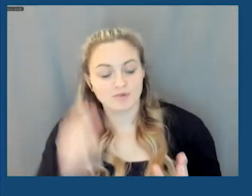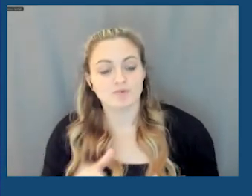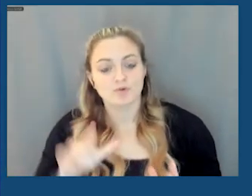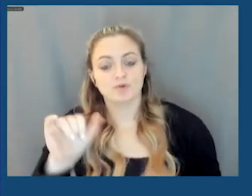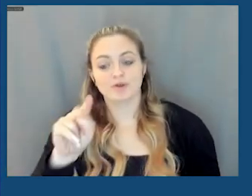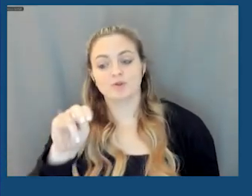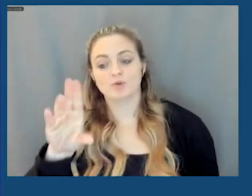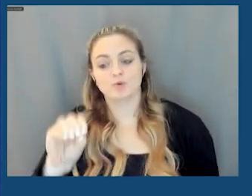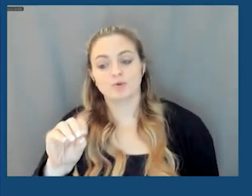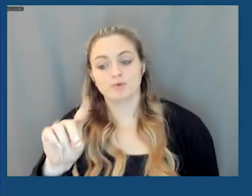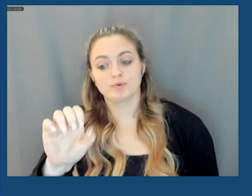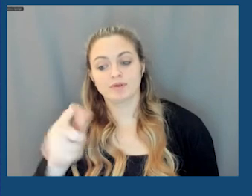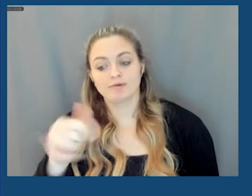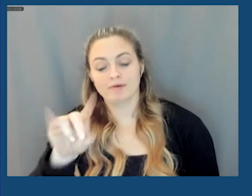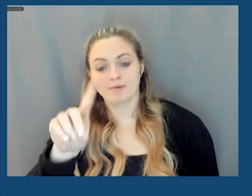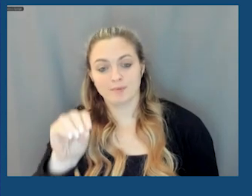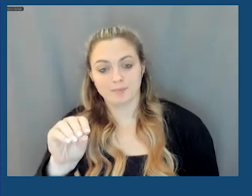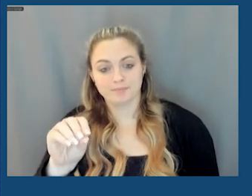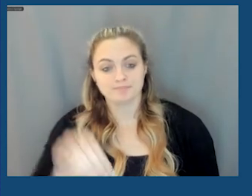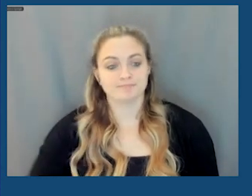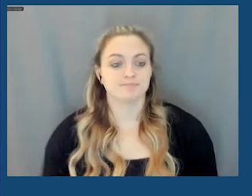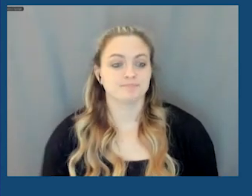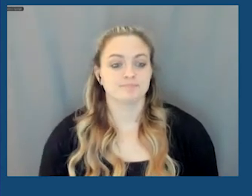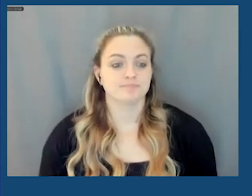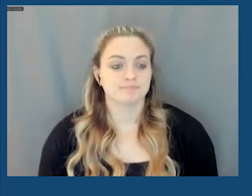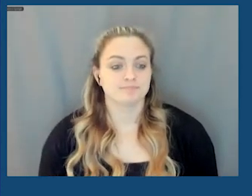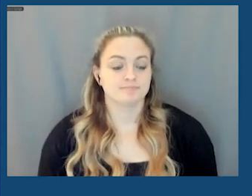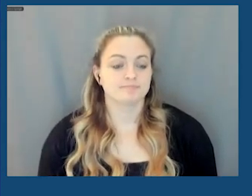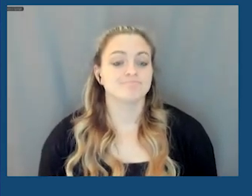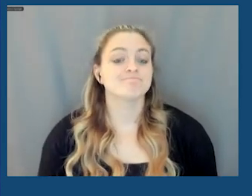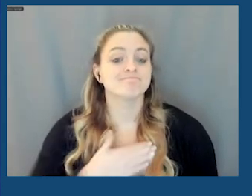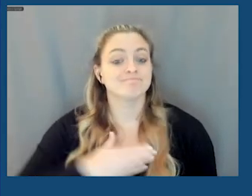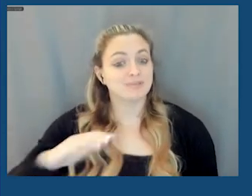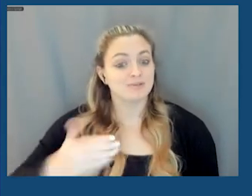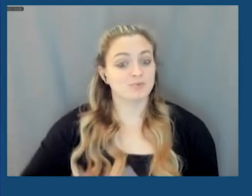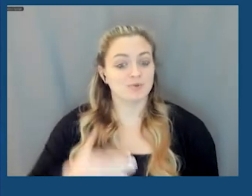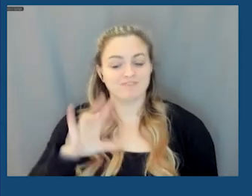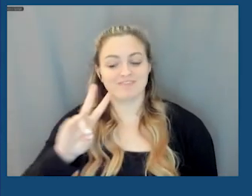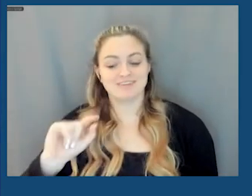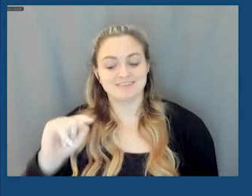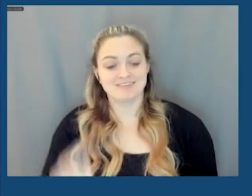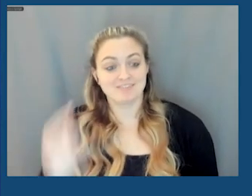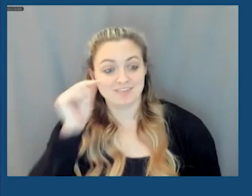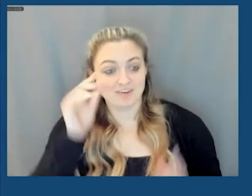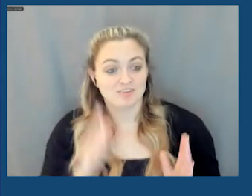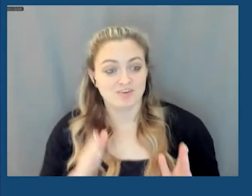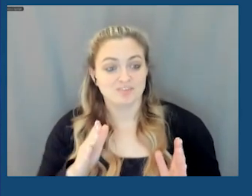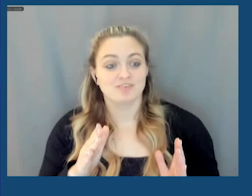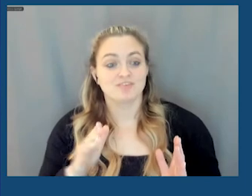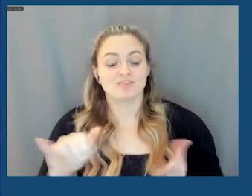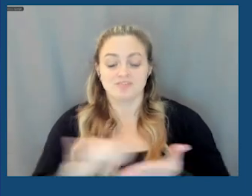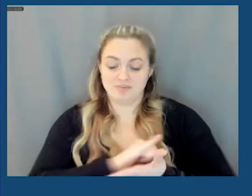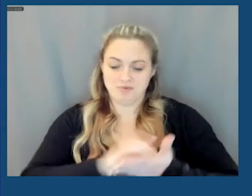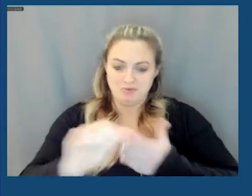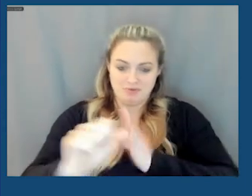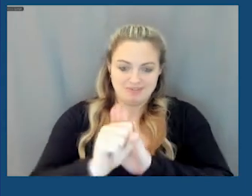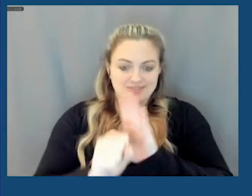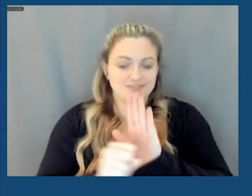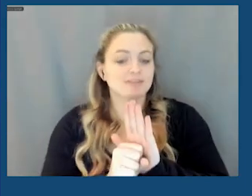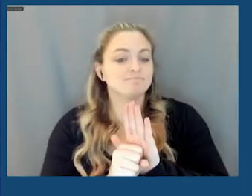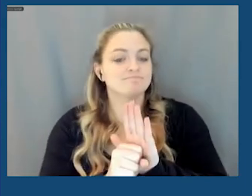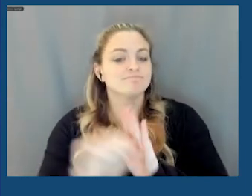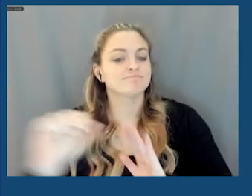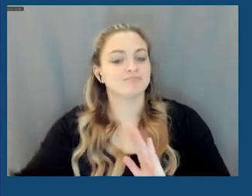Antonio Delgado. Please welcome the 57th Governor of the great state of New York,